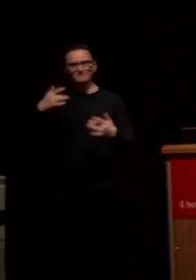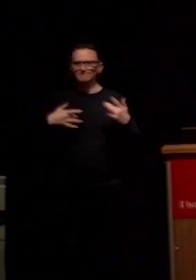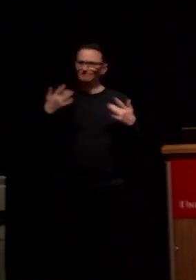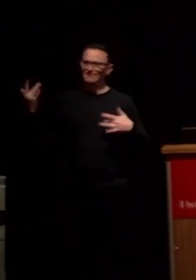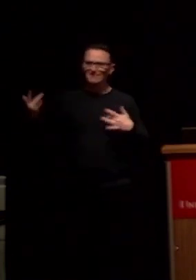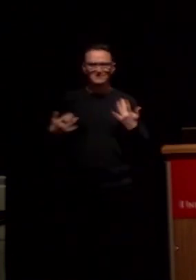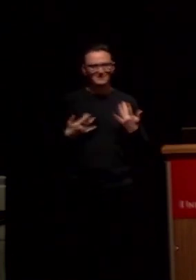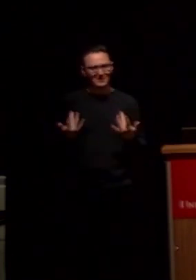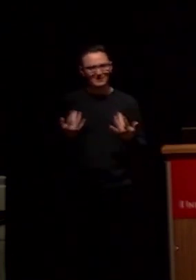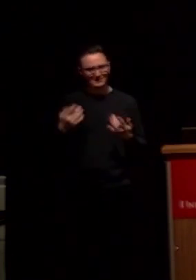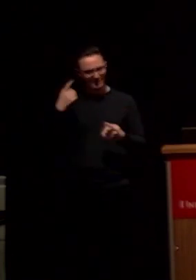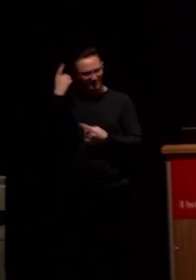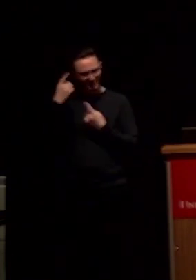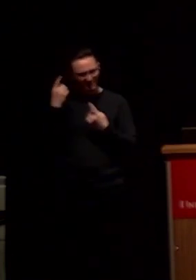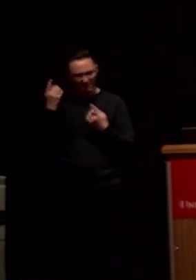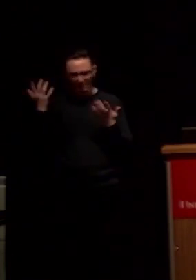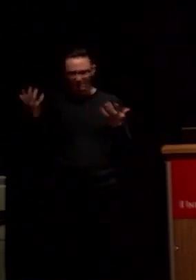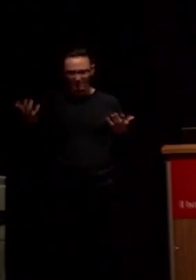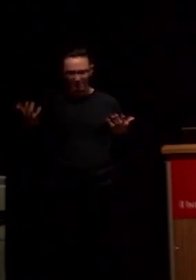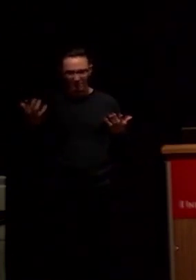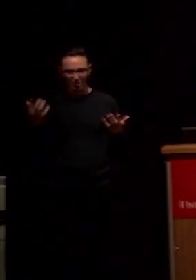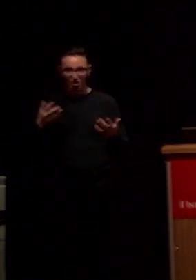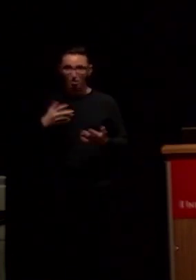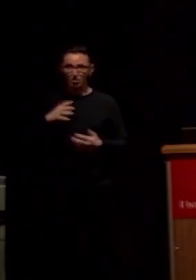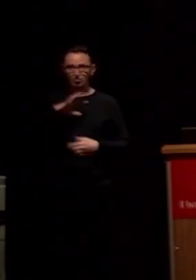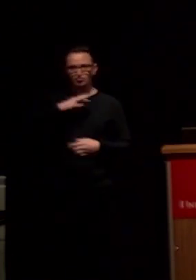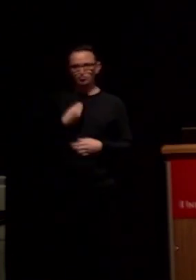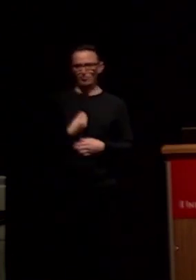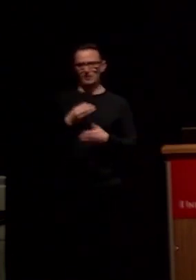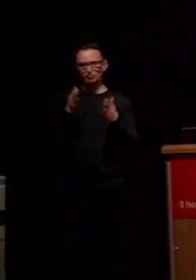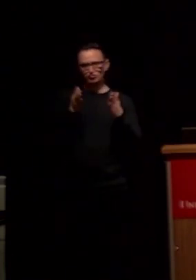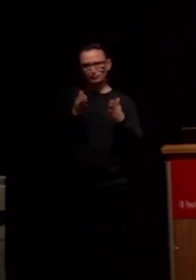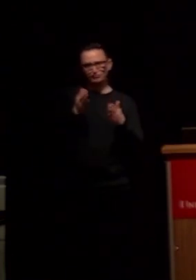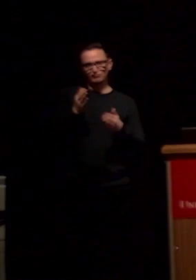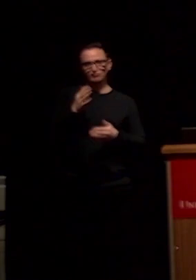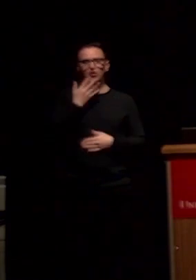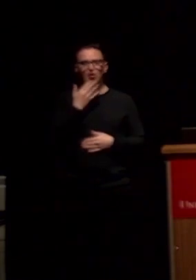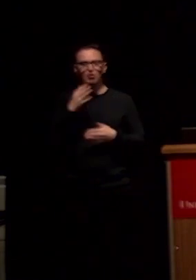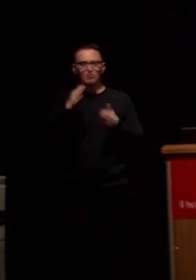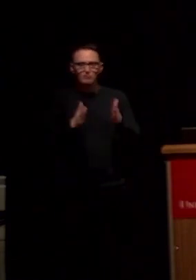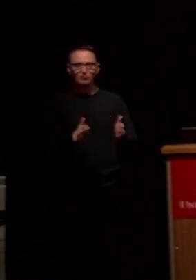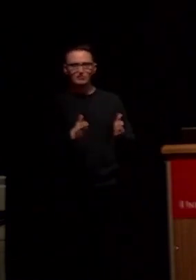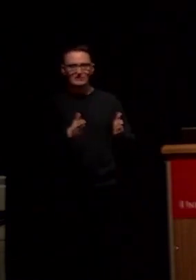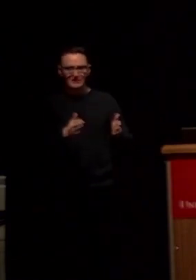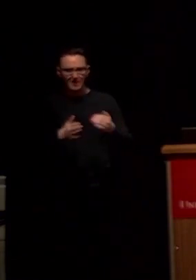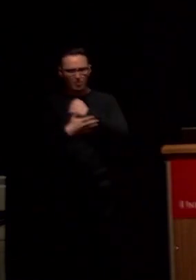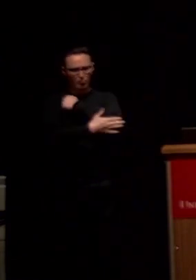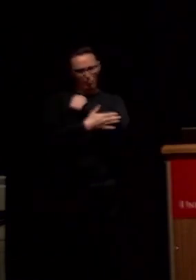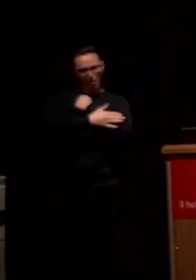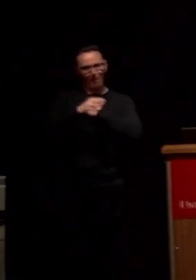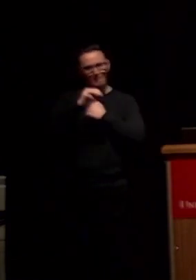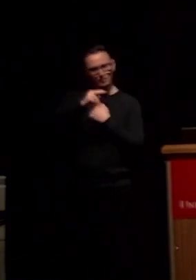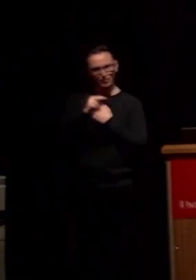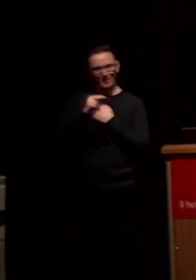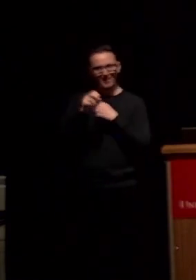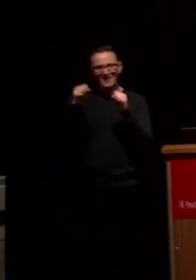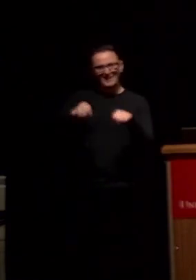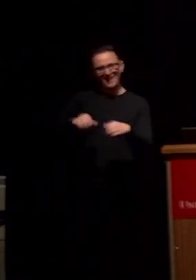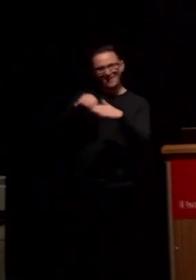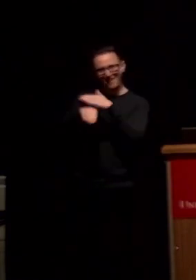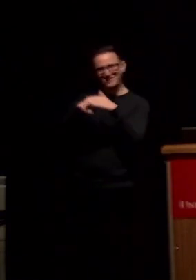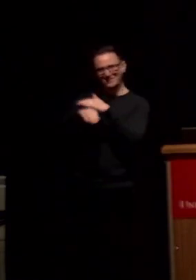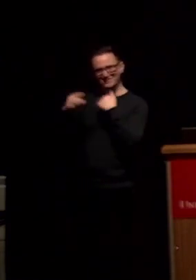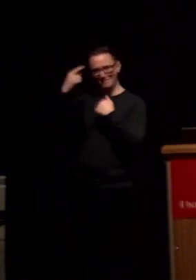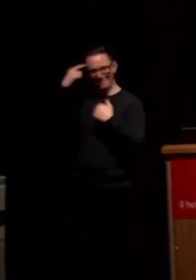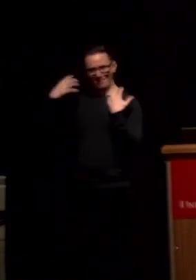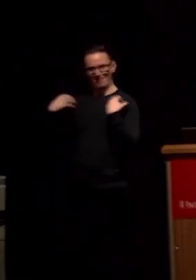exciting to think about that trans person of color in rural Minnesota can now get access to some kind of mental health care that they couldn't